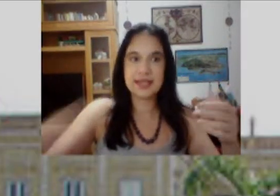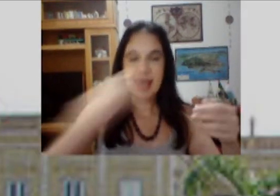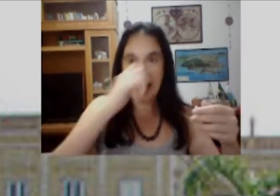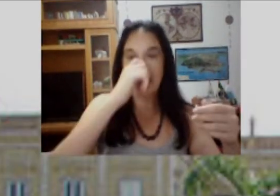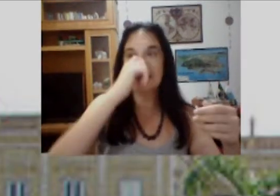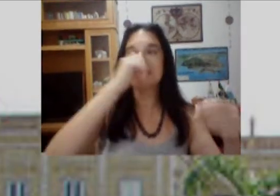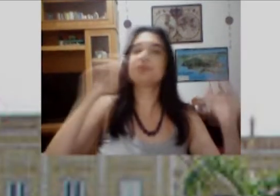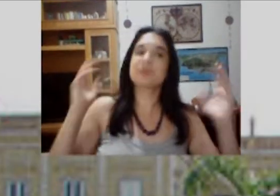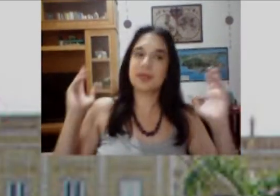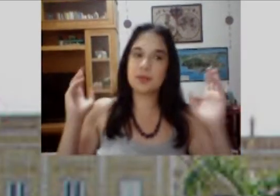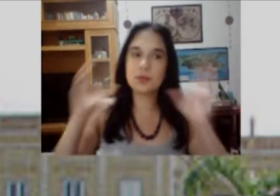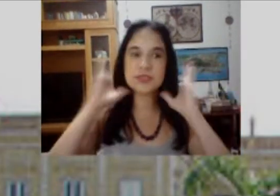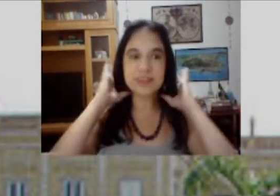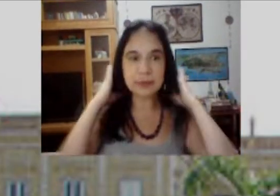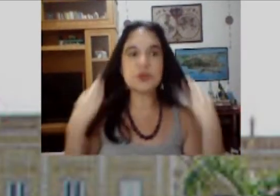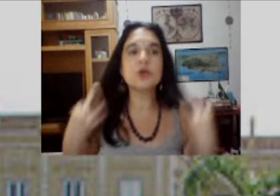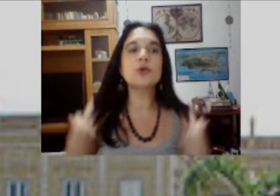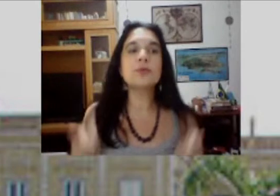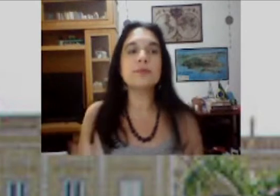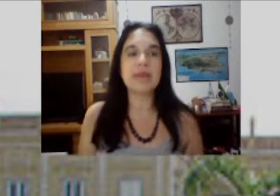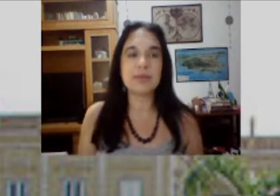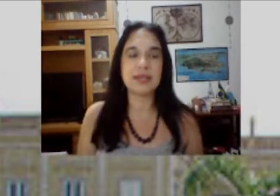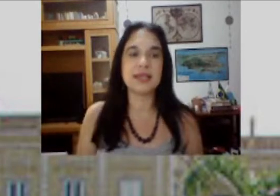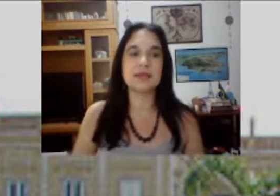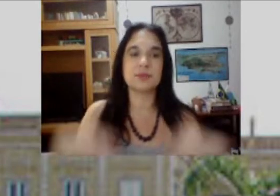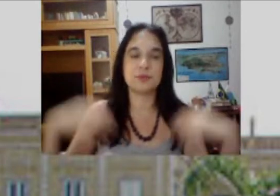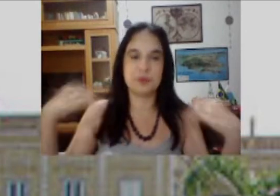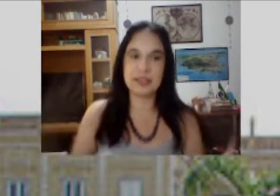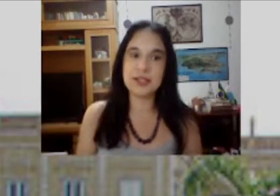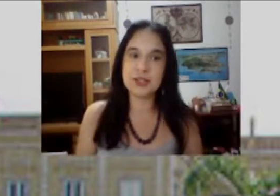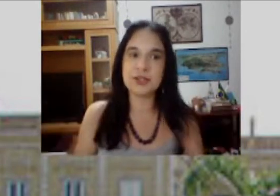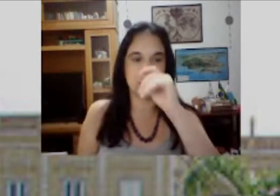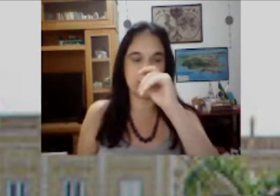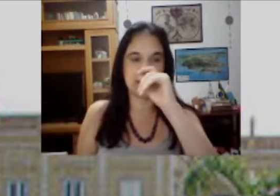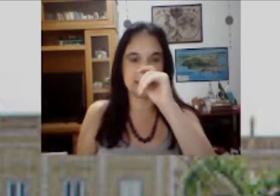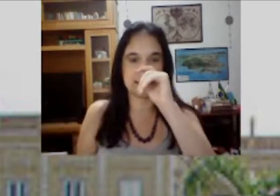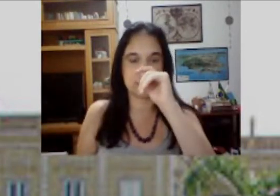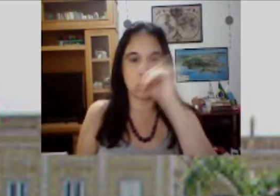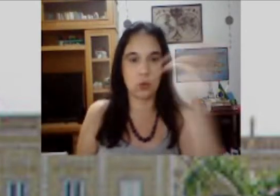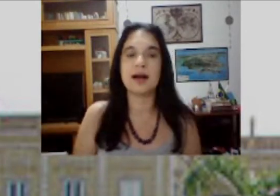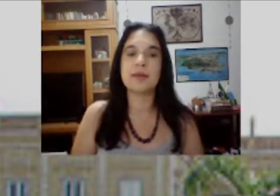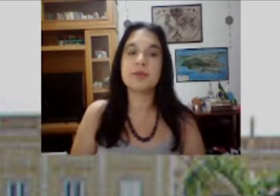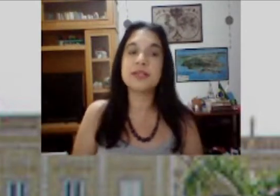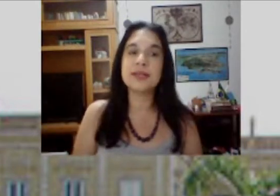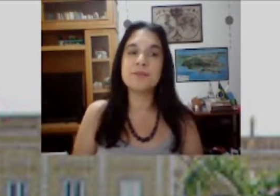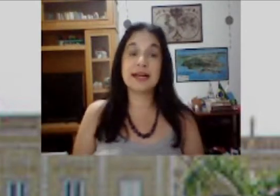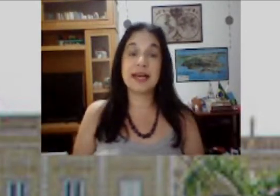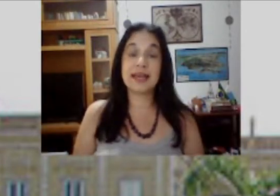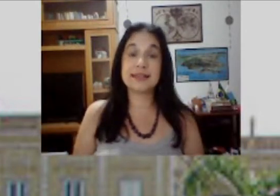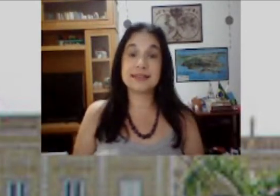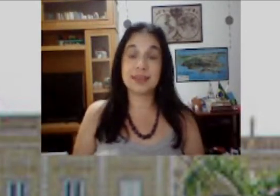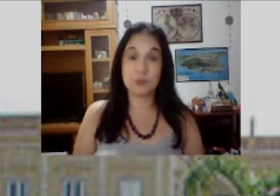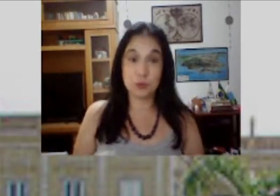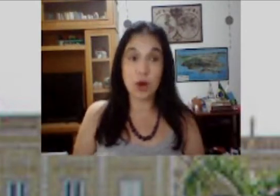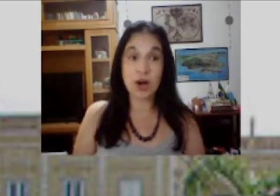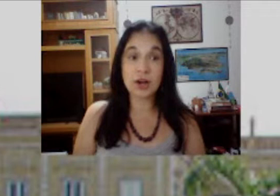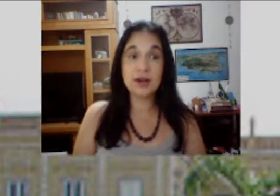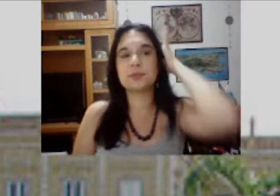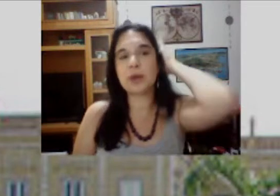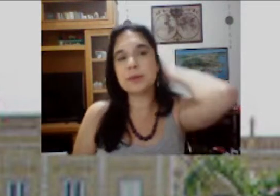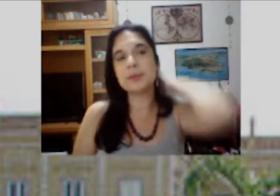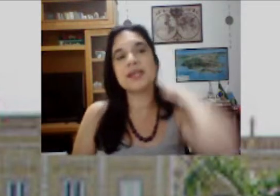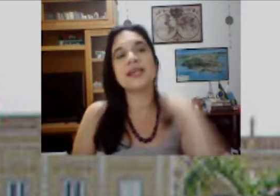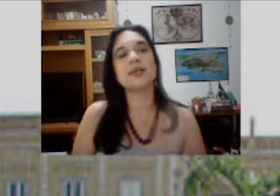nowadays. And some of you may be familiar with this old building. And if you